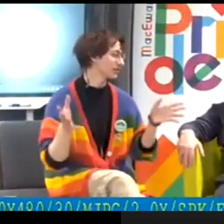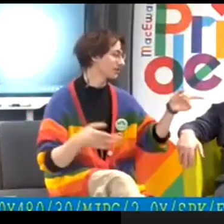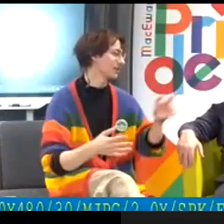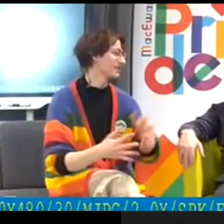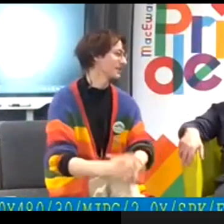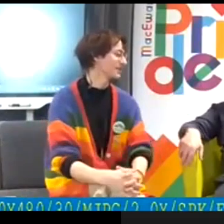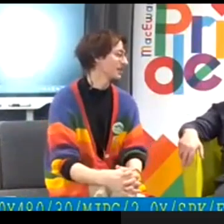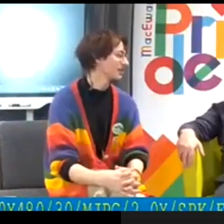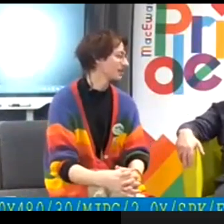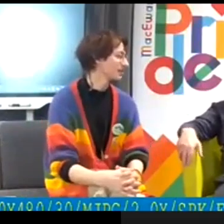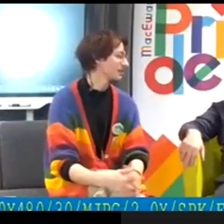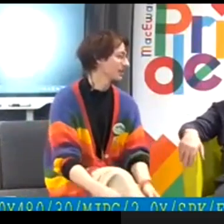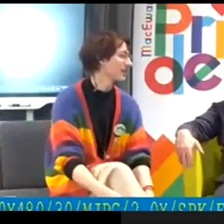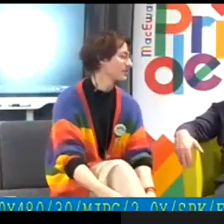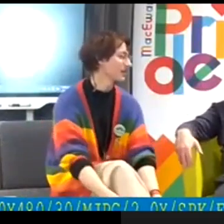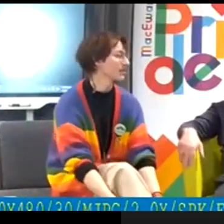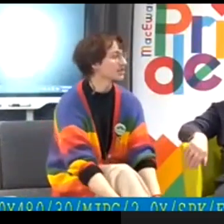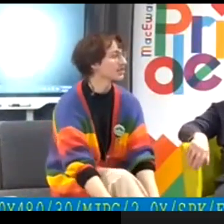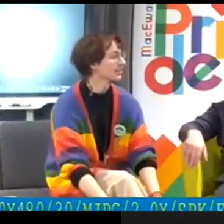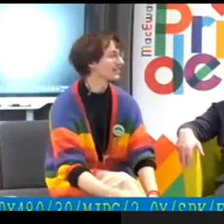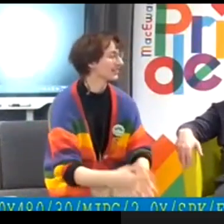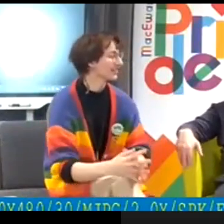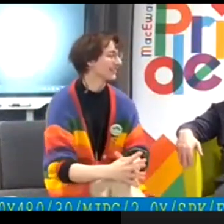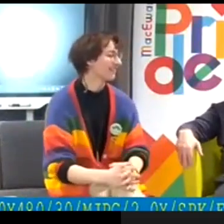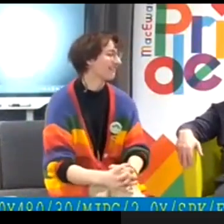changed over the years, if you want Yeah. to enter that question.